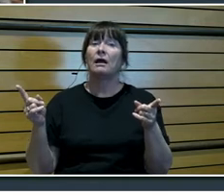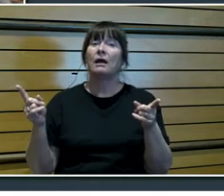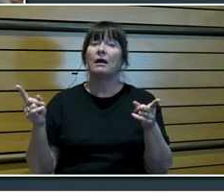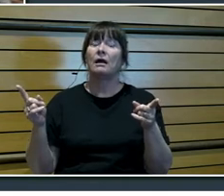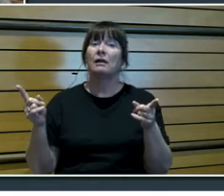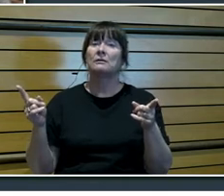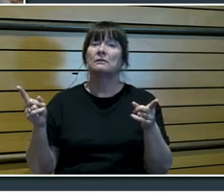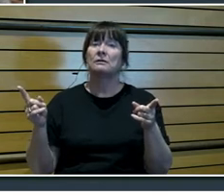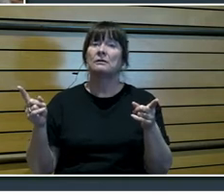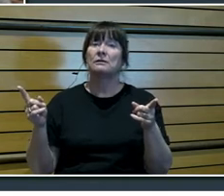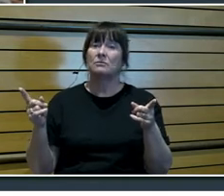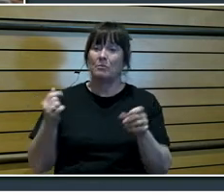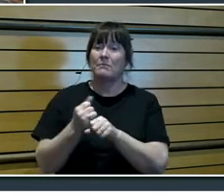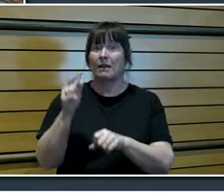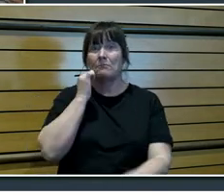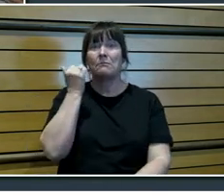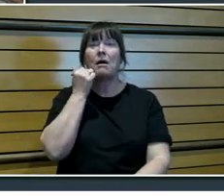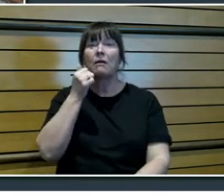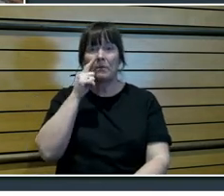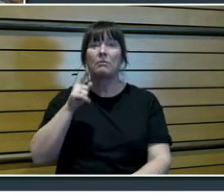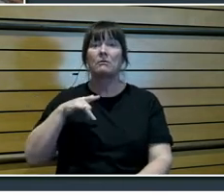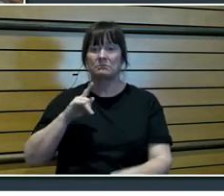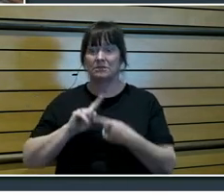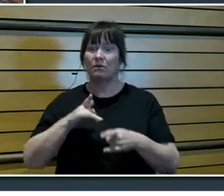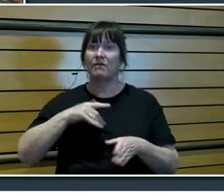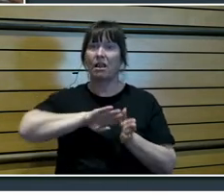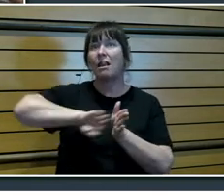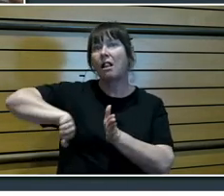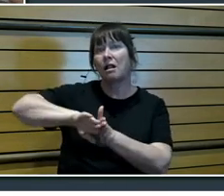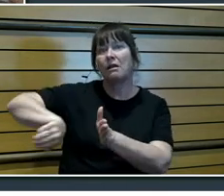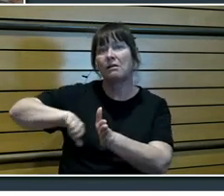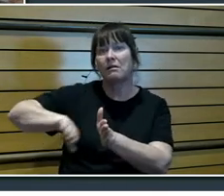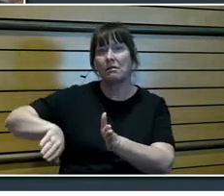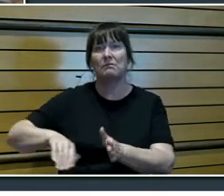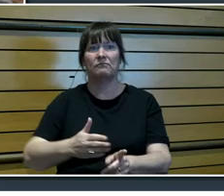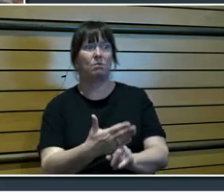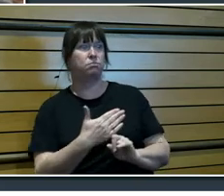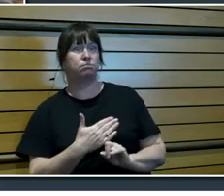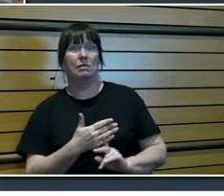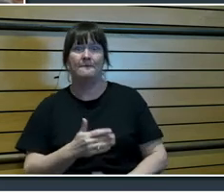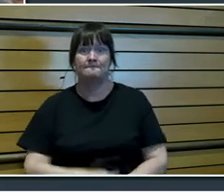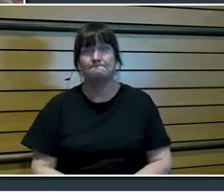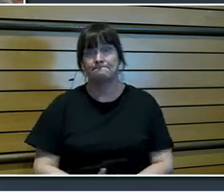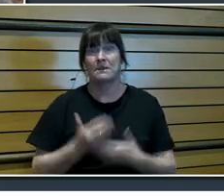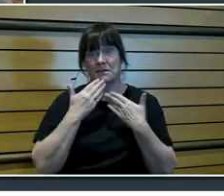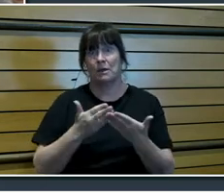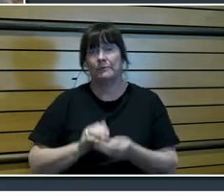augment the feelings of alienation that so many Māori justifiably feel. Thank